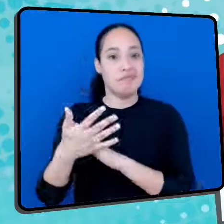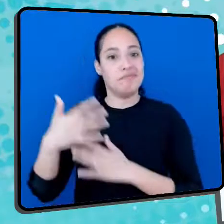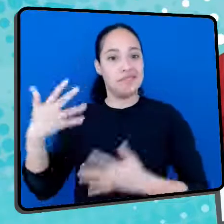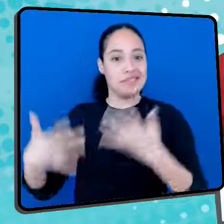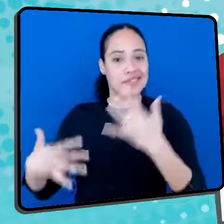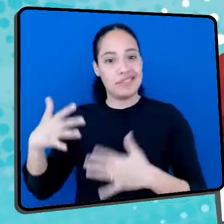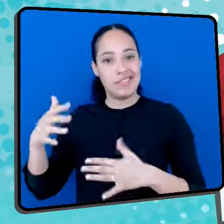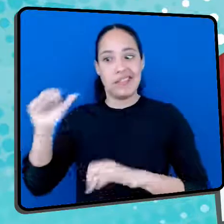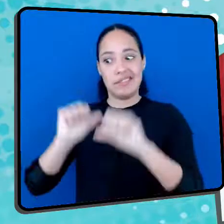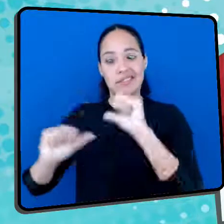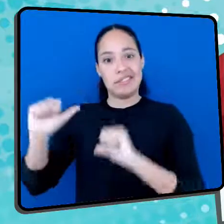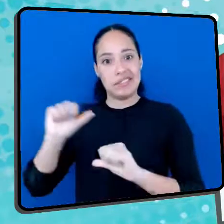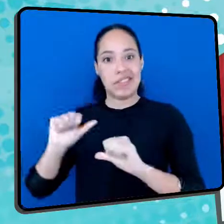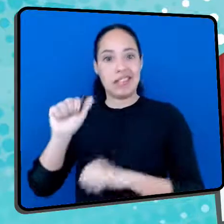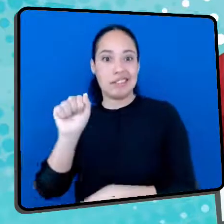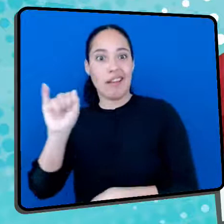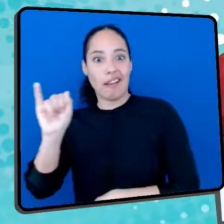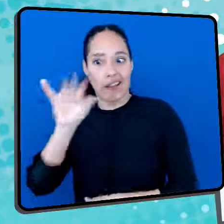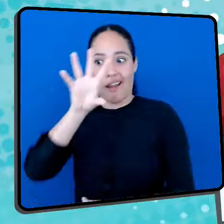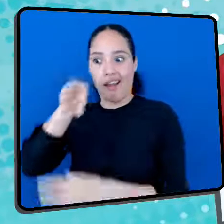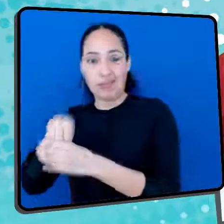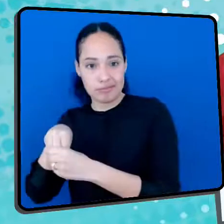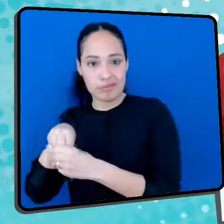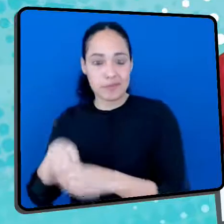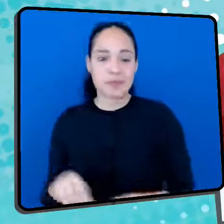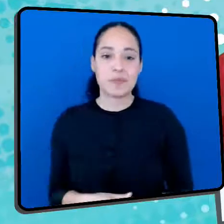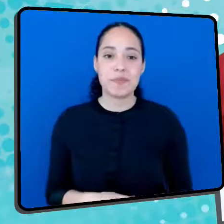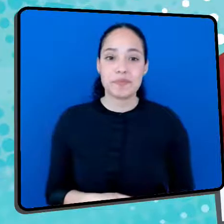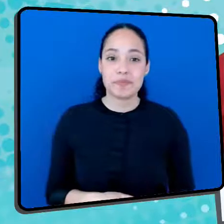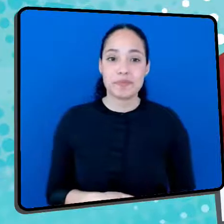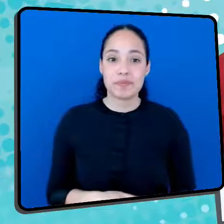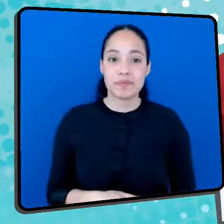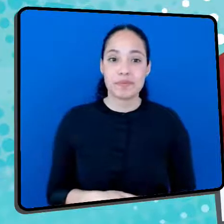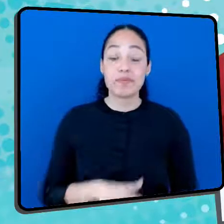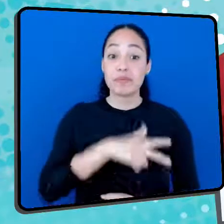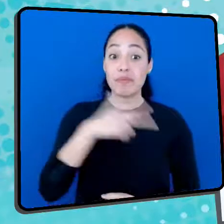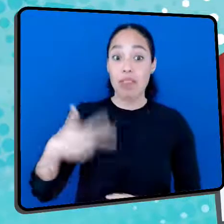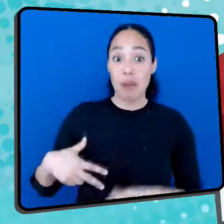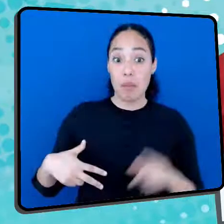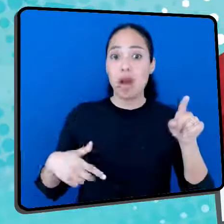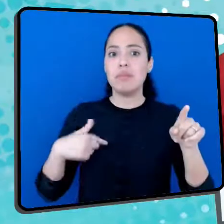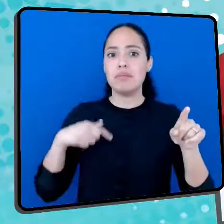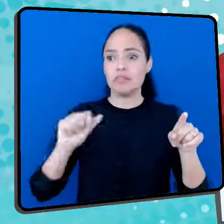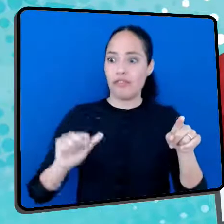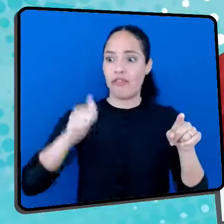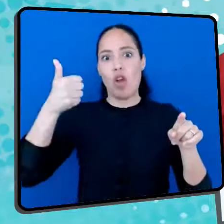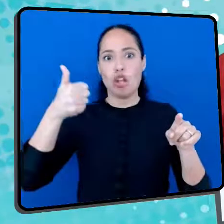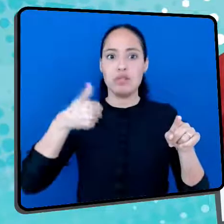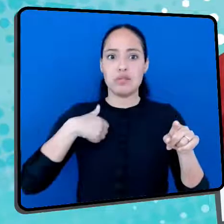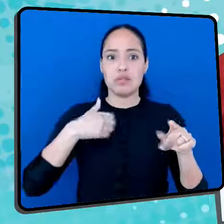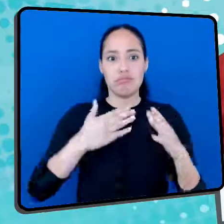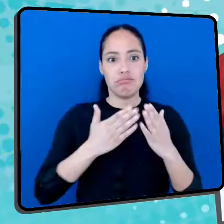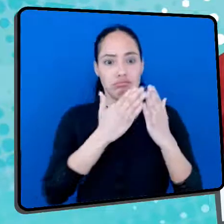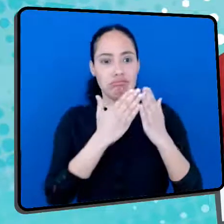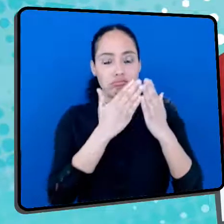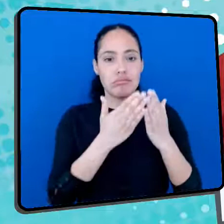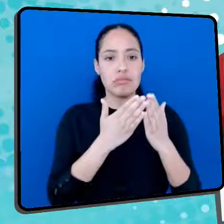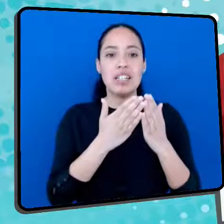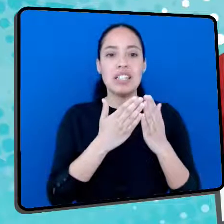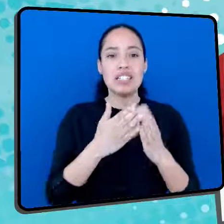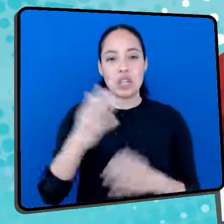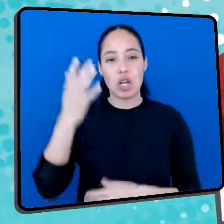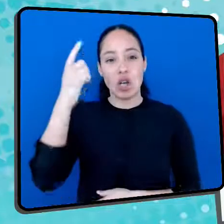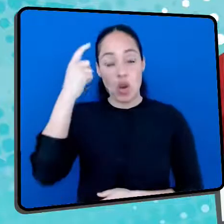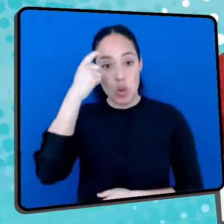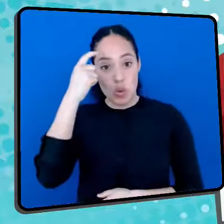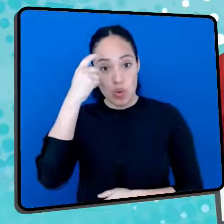diploma in Denmark was about neural networks, digit recognition. That was quite a big thing at